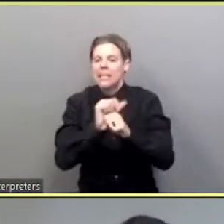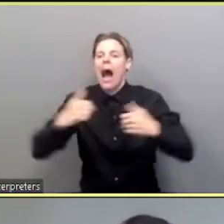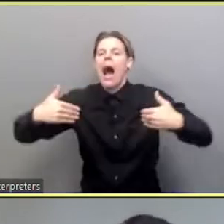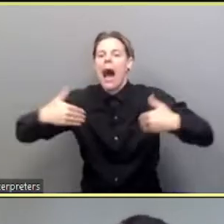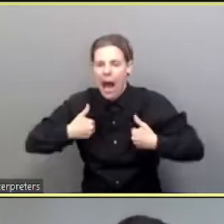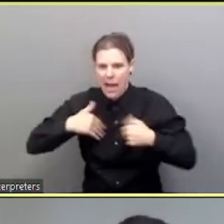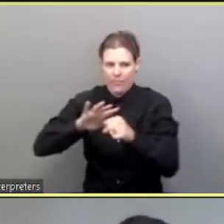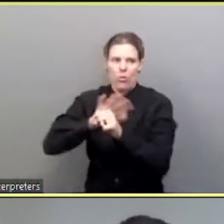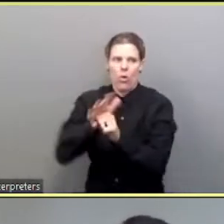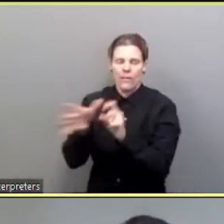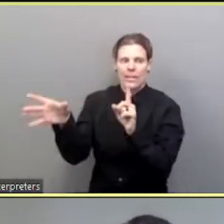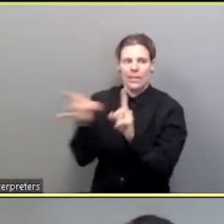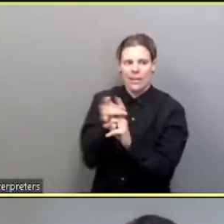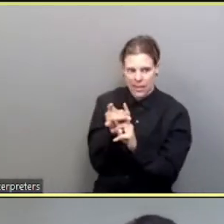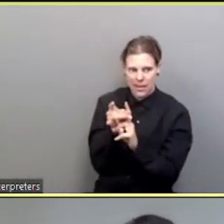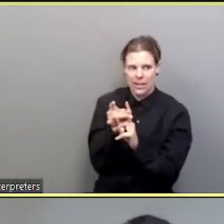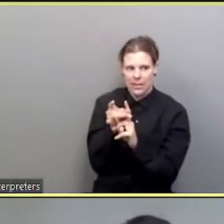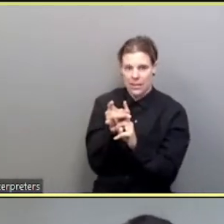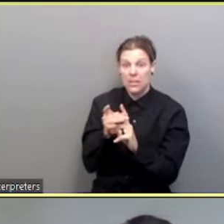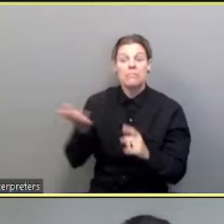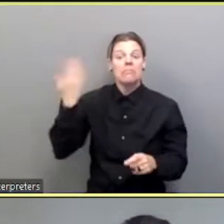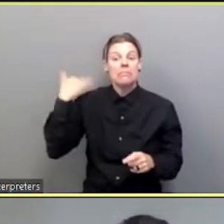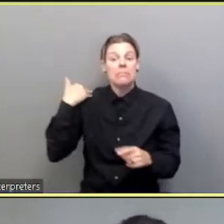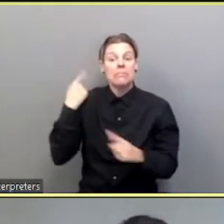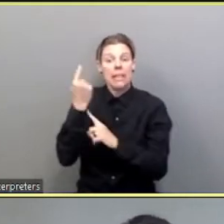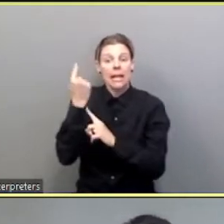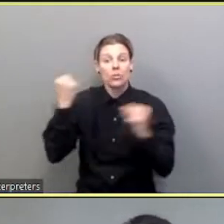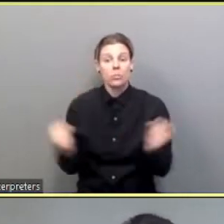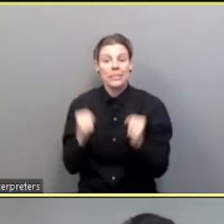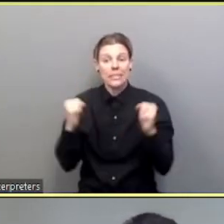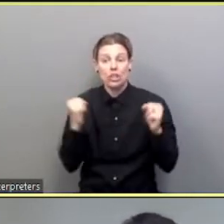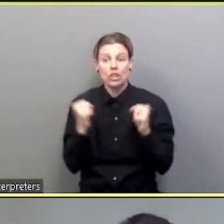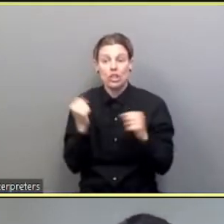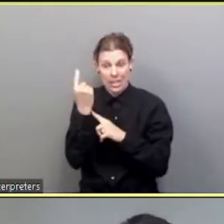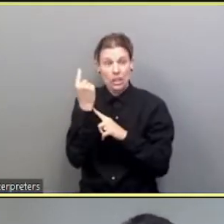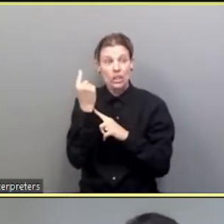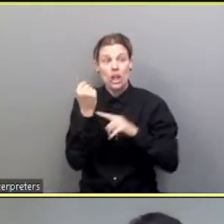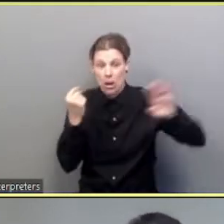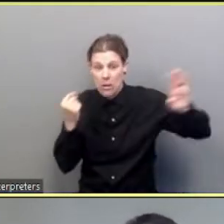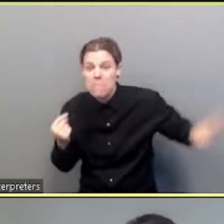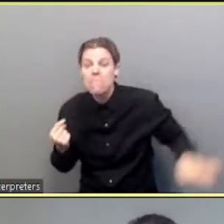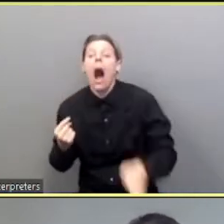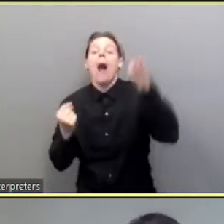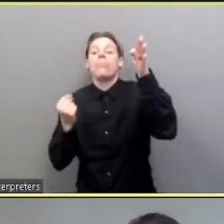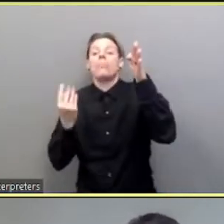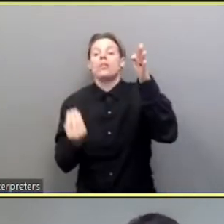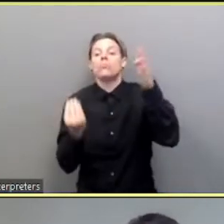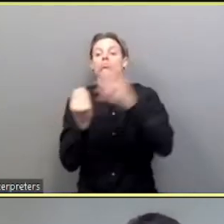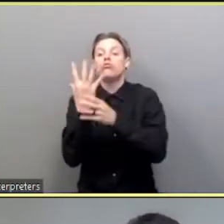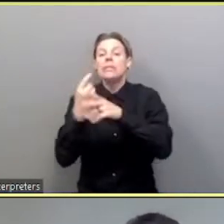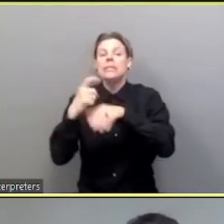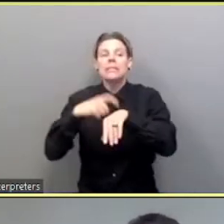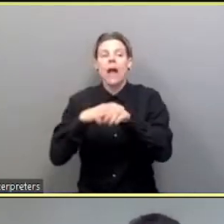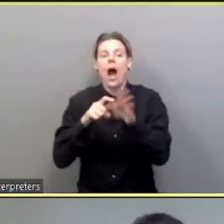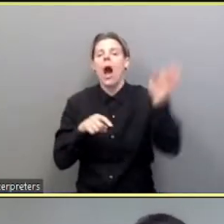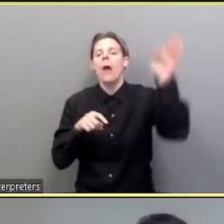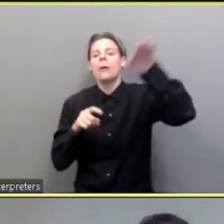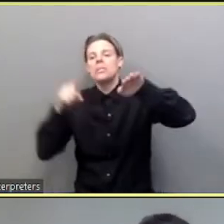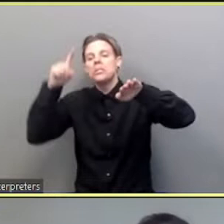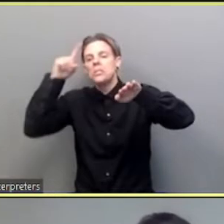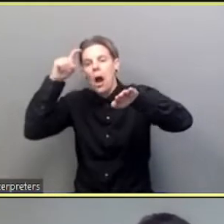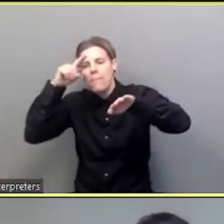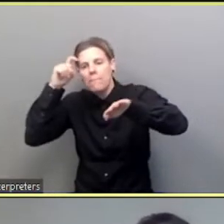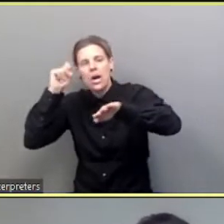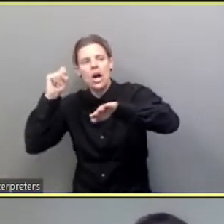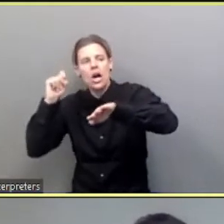We trended down in the spring and then the summer. And then again, when Delta became the